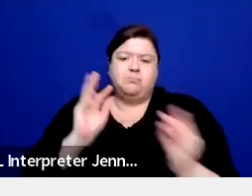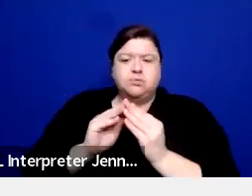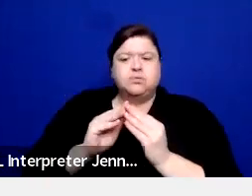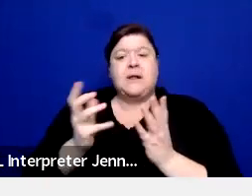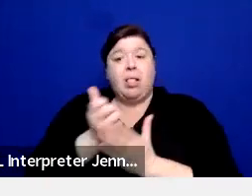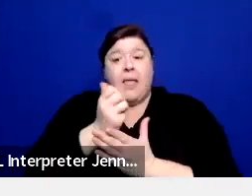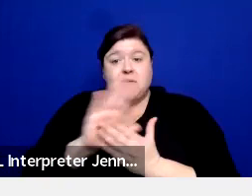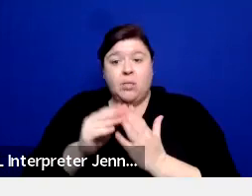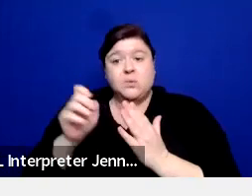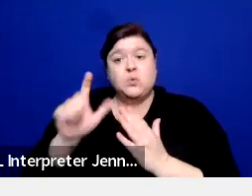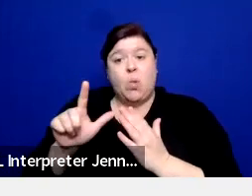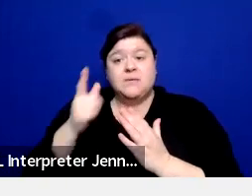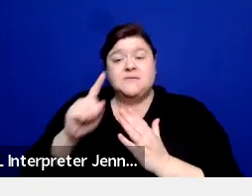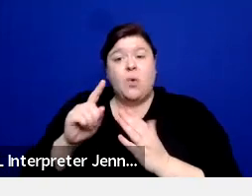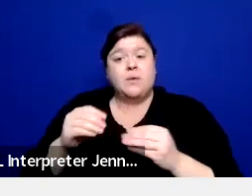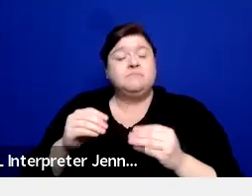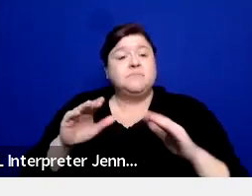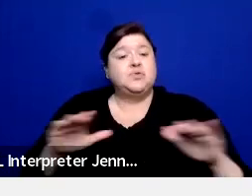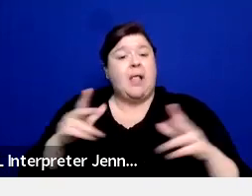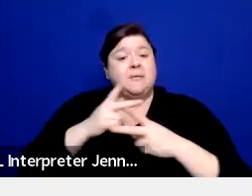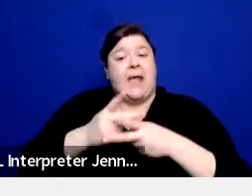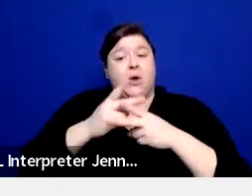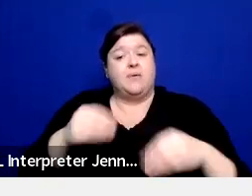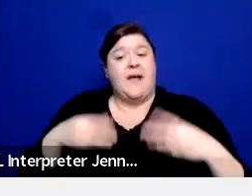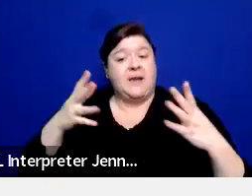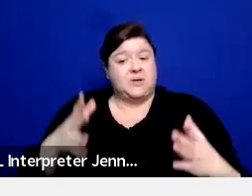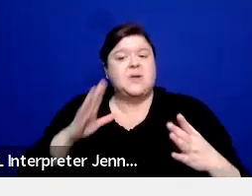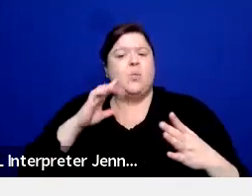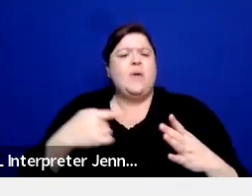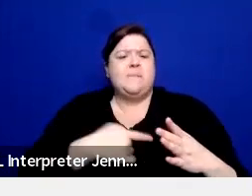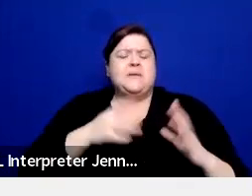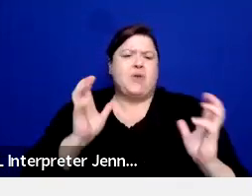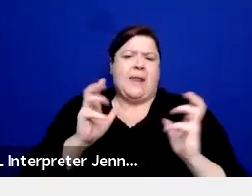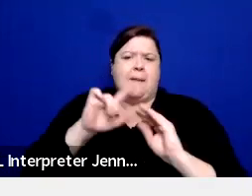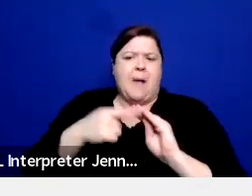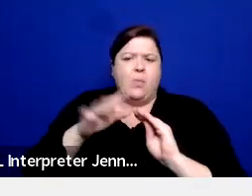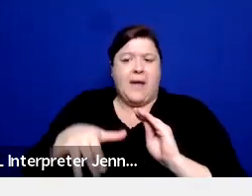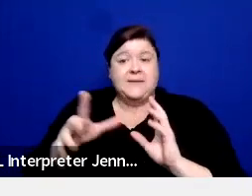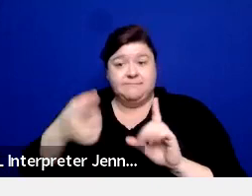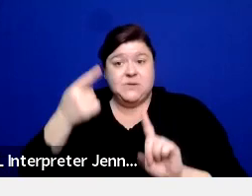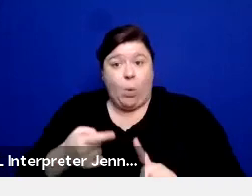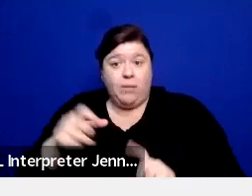and we've been having conversations about it. So that is a goal.